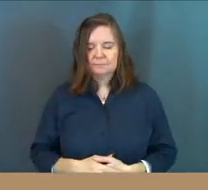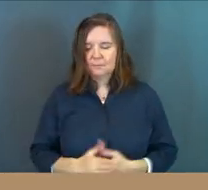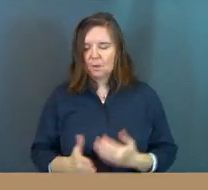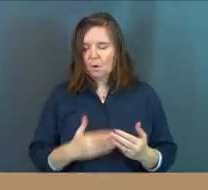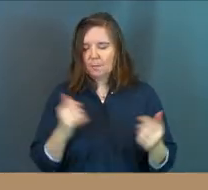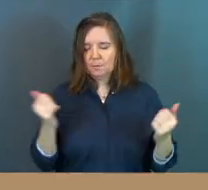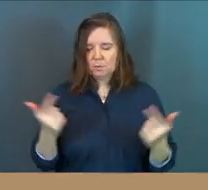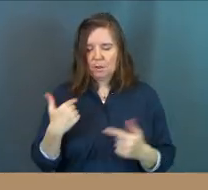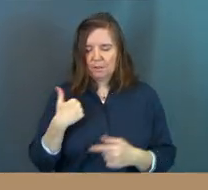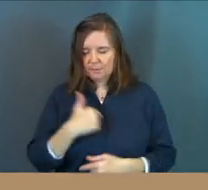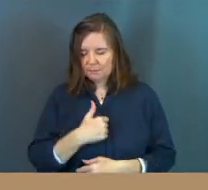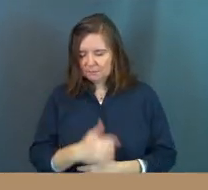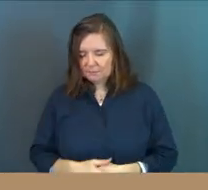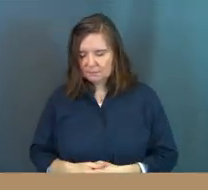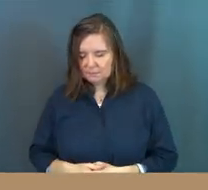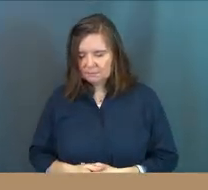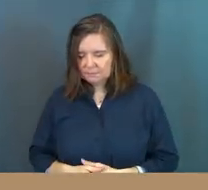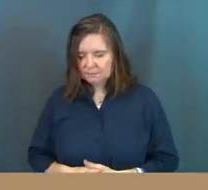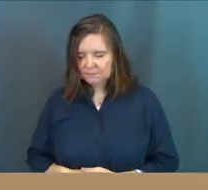Almost all of us.